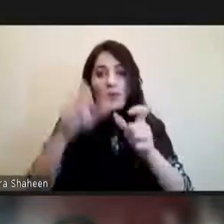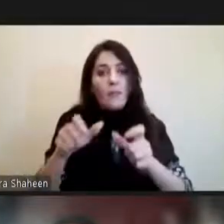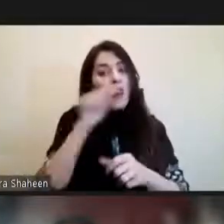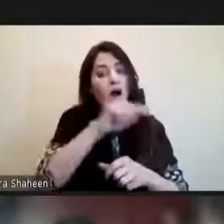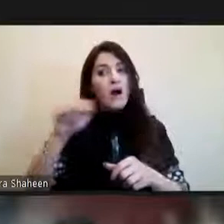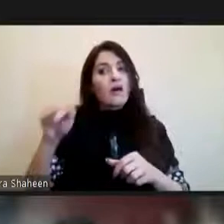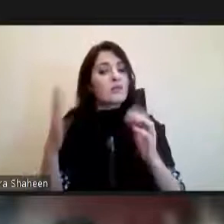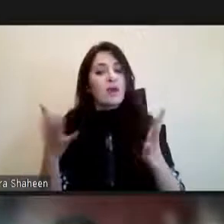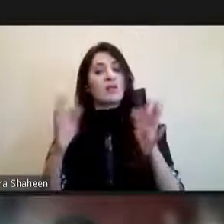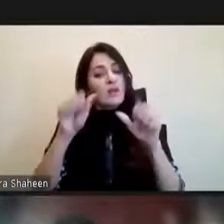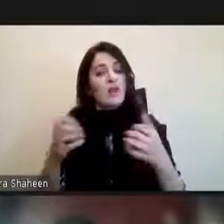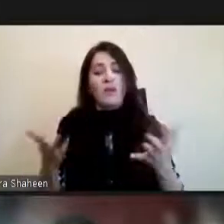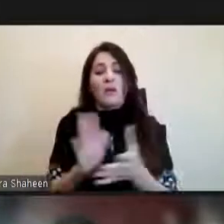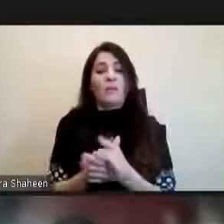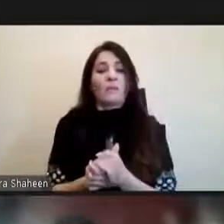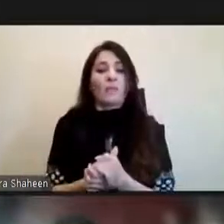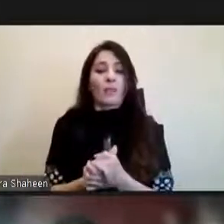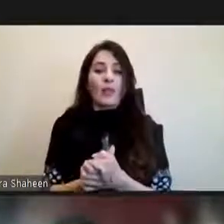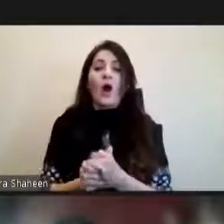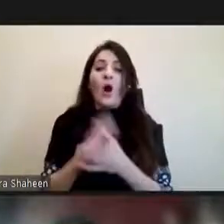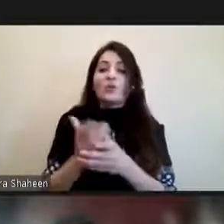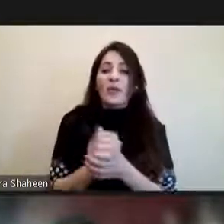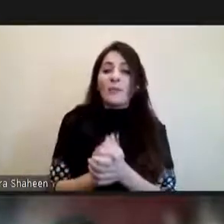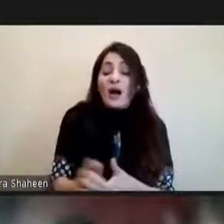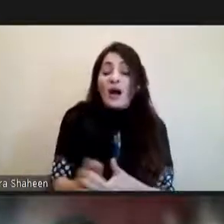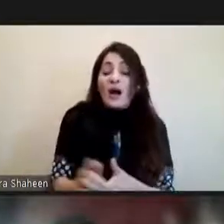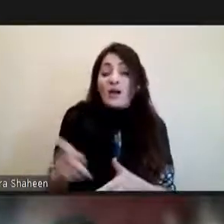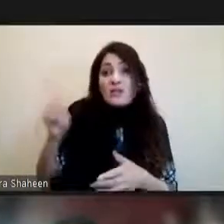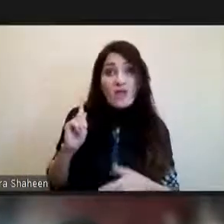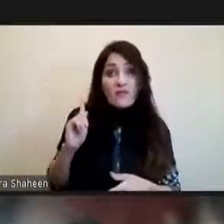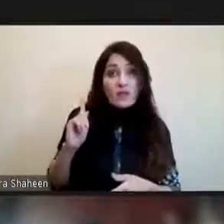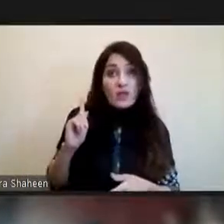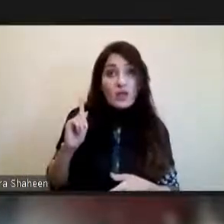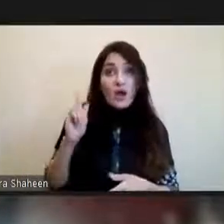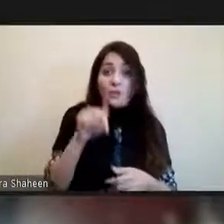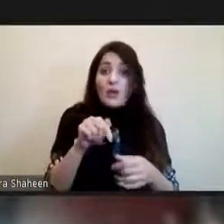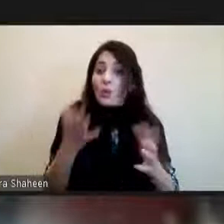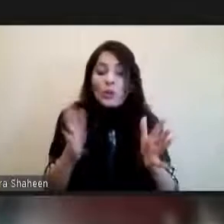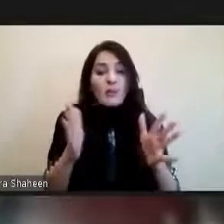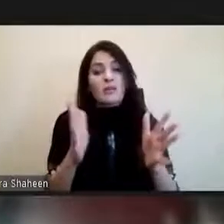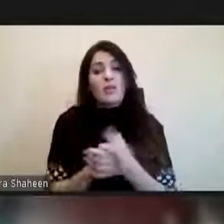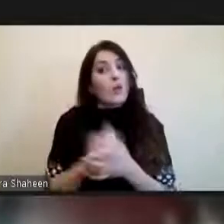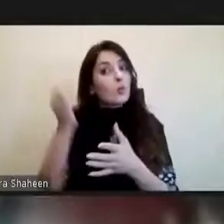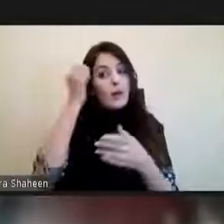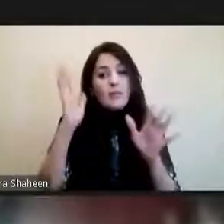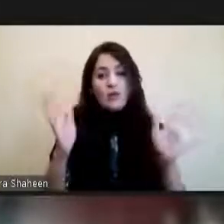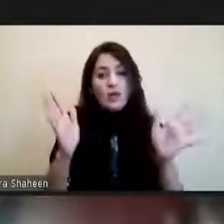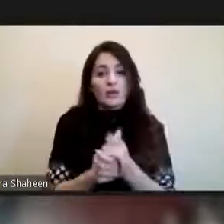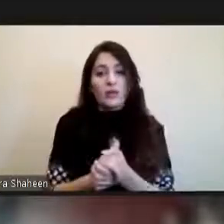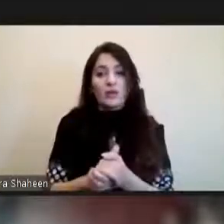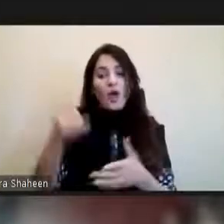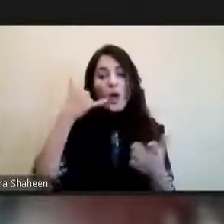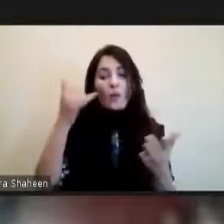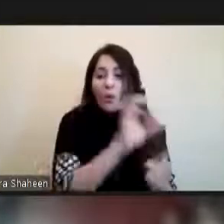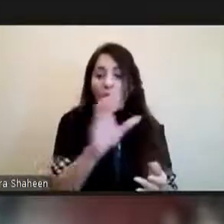final barrier is safety and security. The way in which we design our mobile products and our mobile services sometimes can